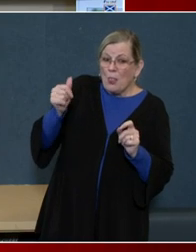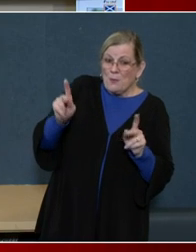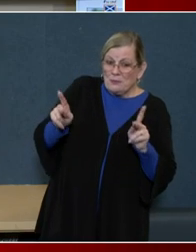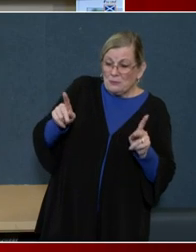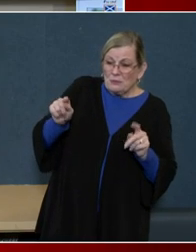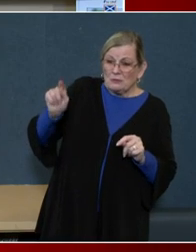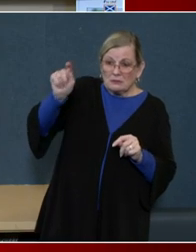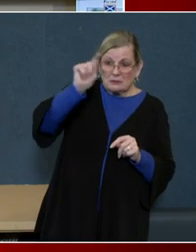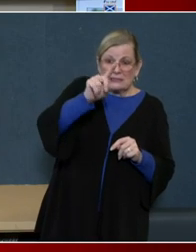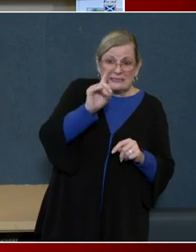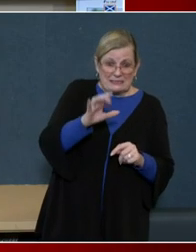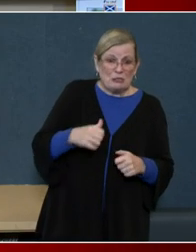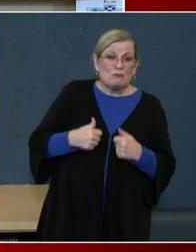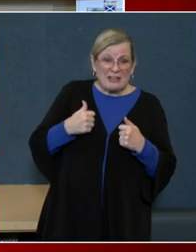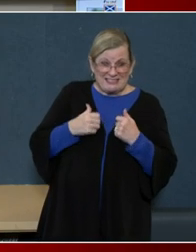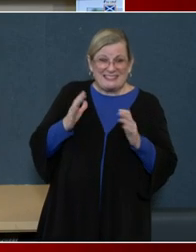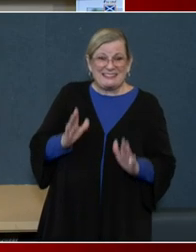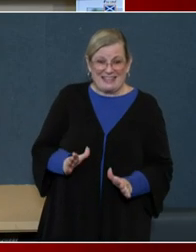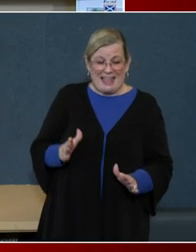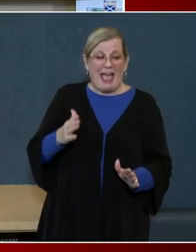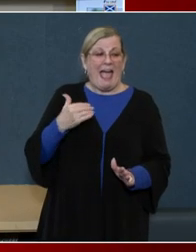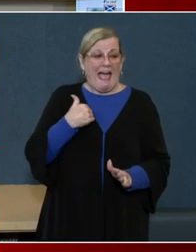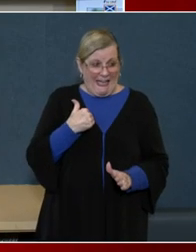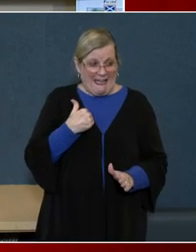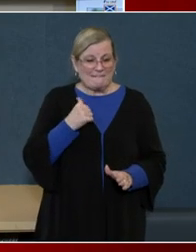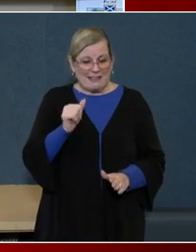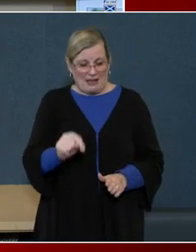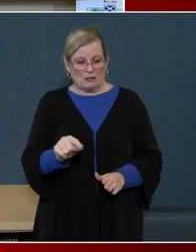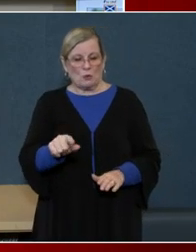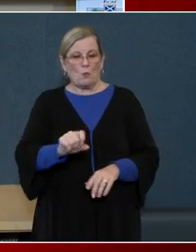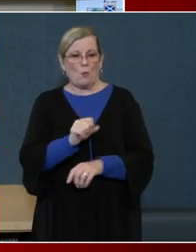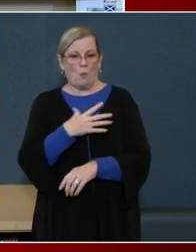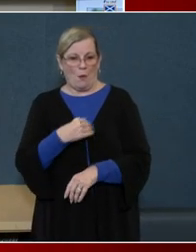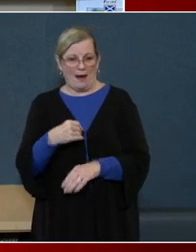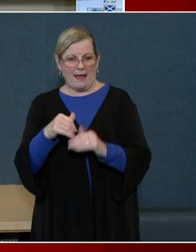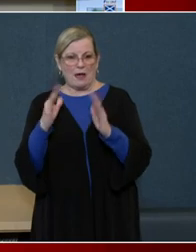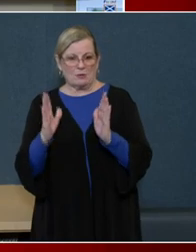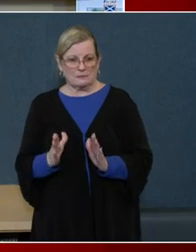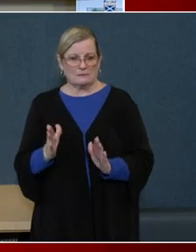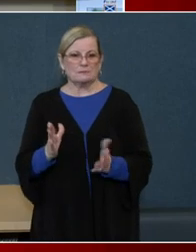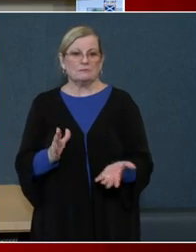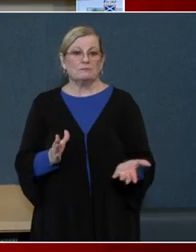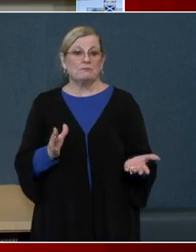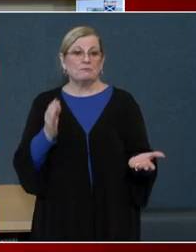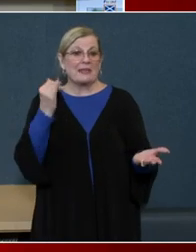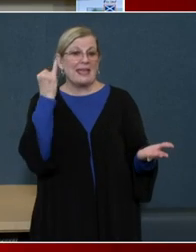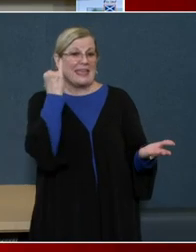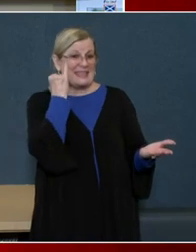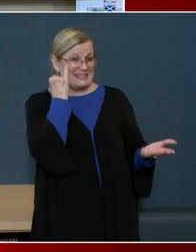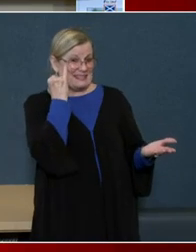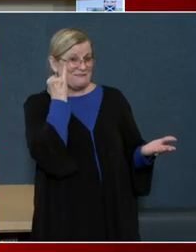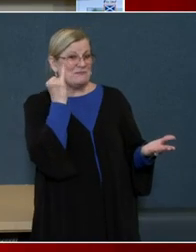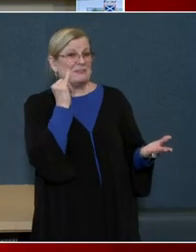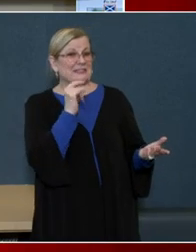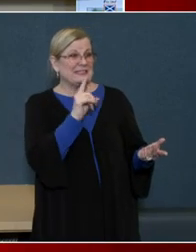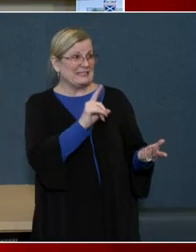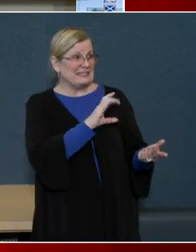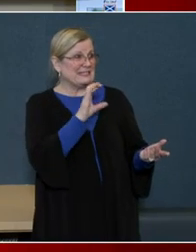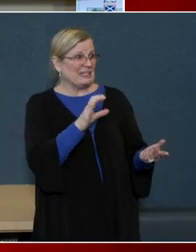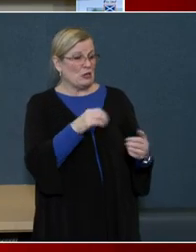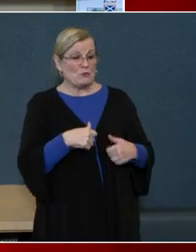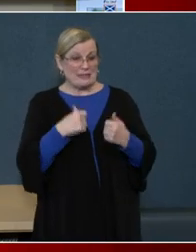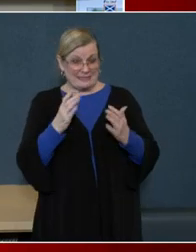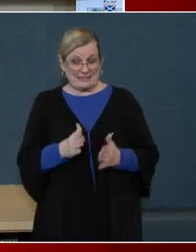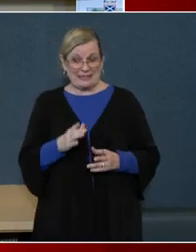Why are they not being addressed as D.C. residents? If they are D.C. residents, they are being addressed as D.C. residents. And if